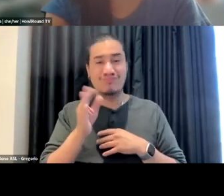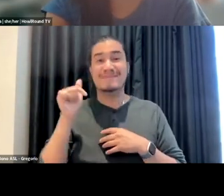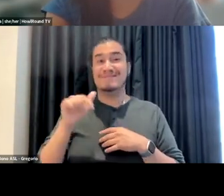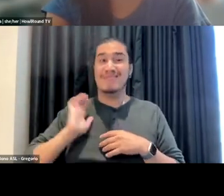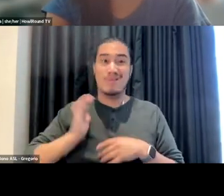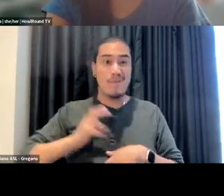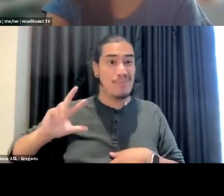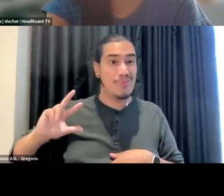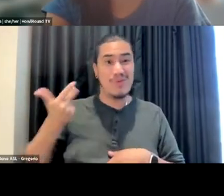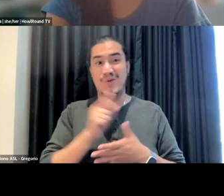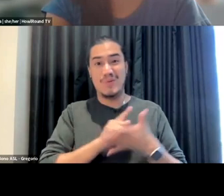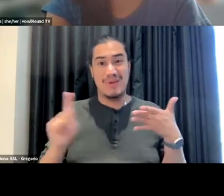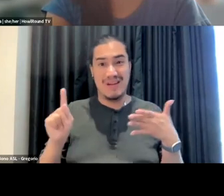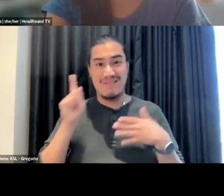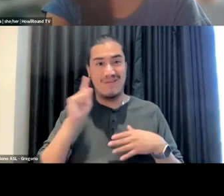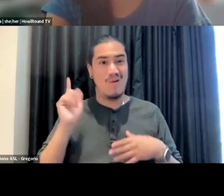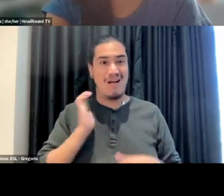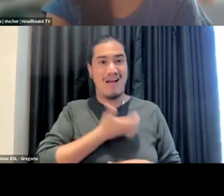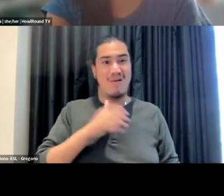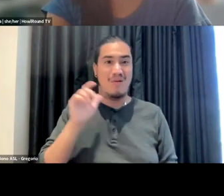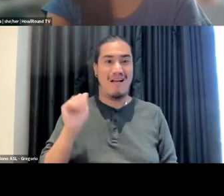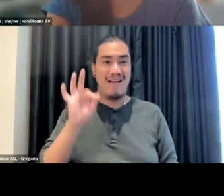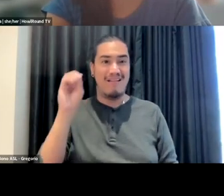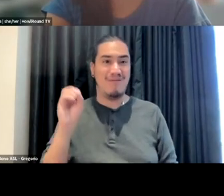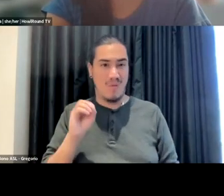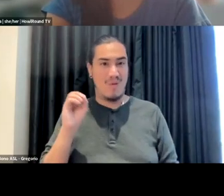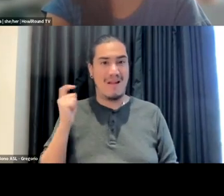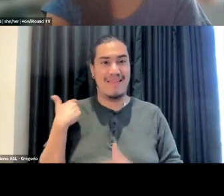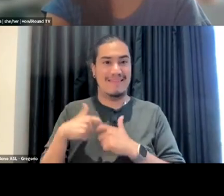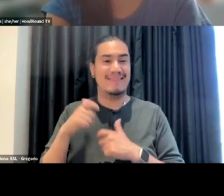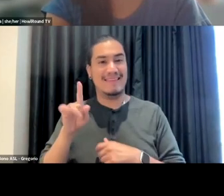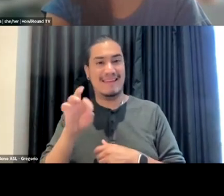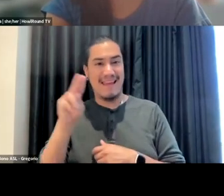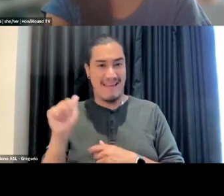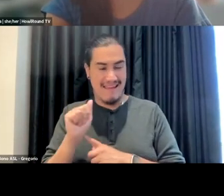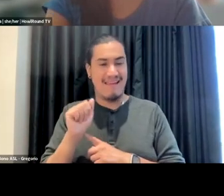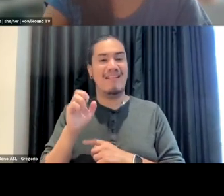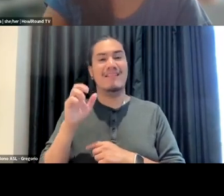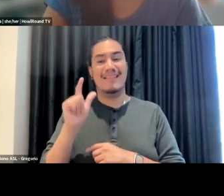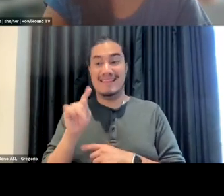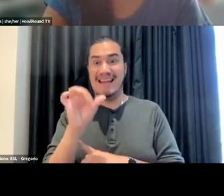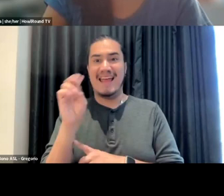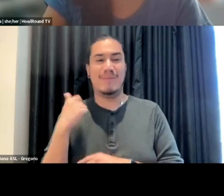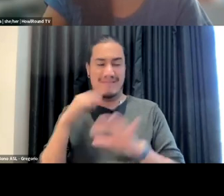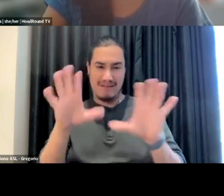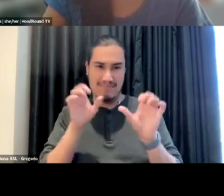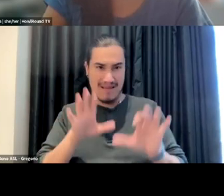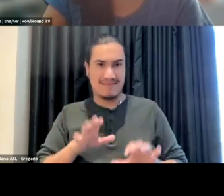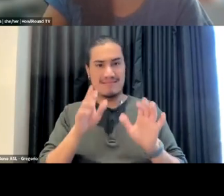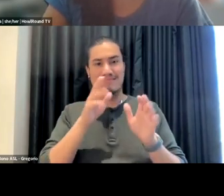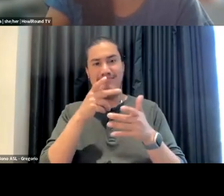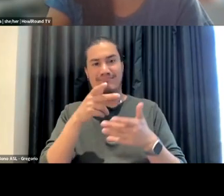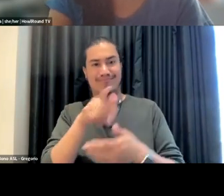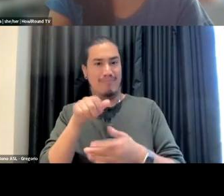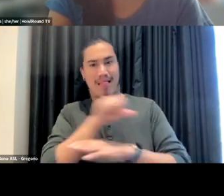our third week of our AfroLatine Superfriends Playwriting Hour. And we have an incredible playwright with us today,